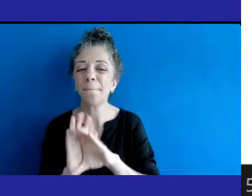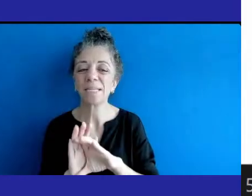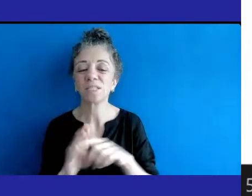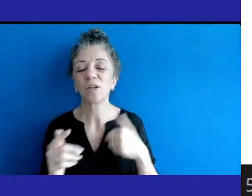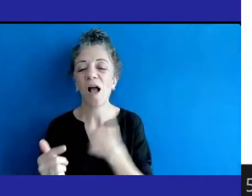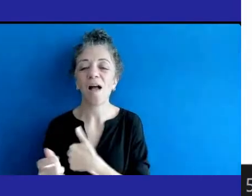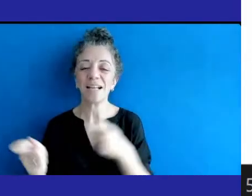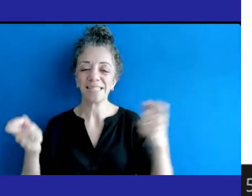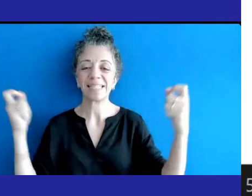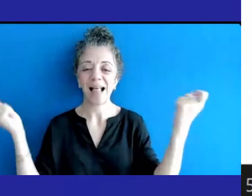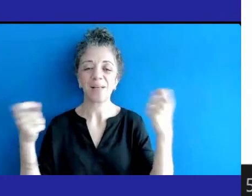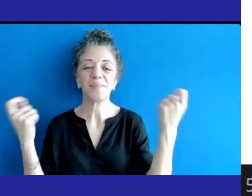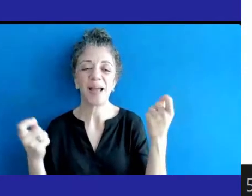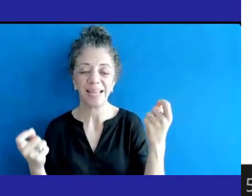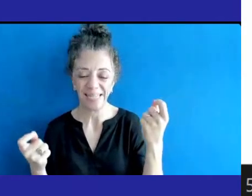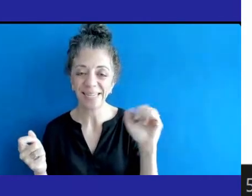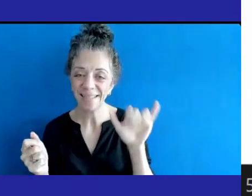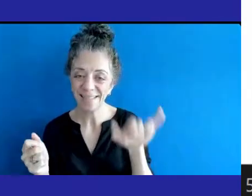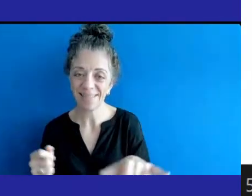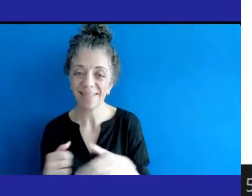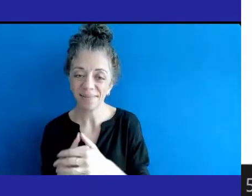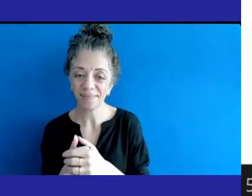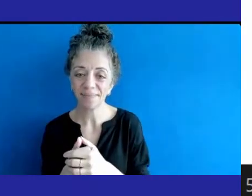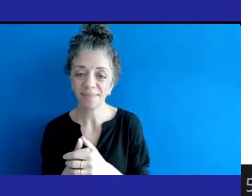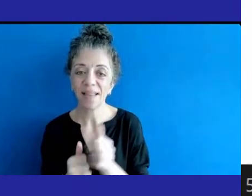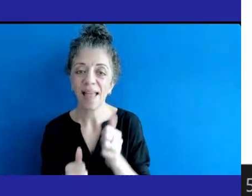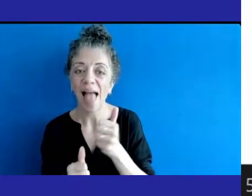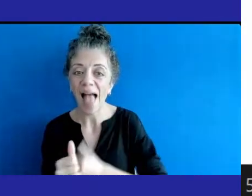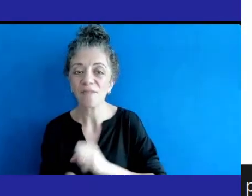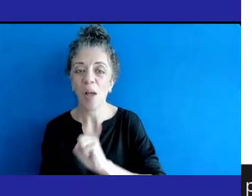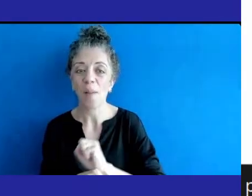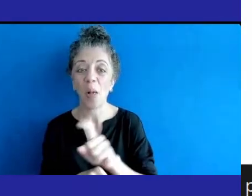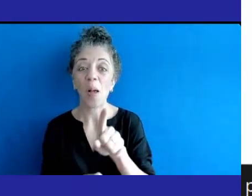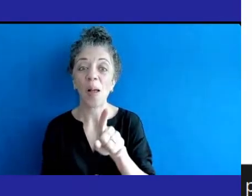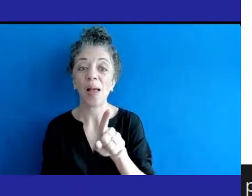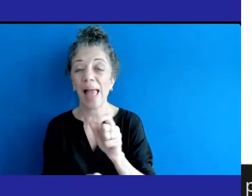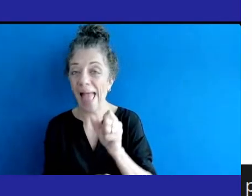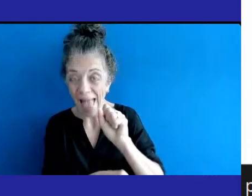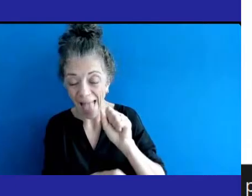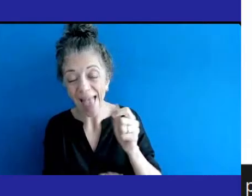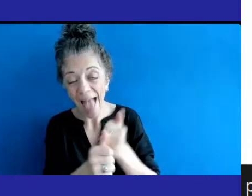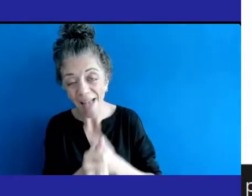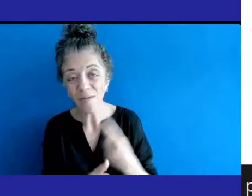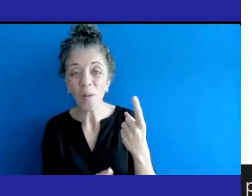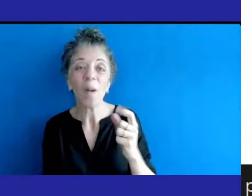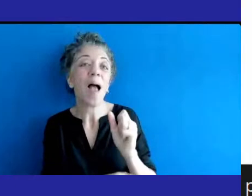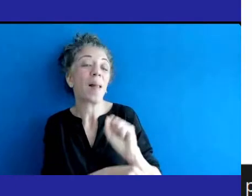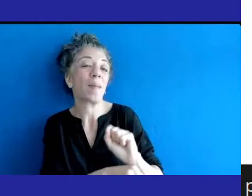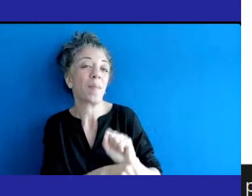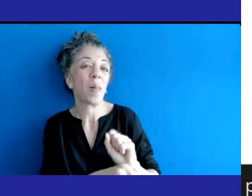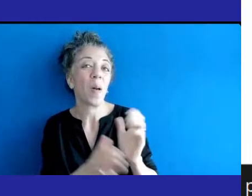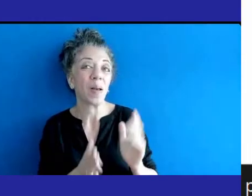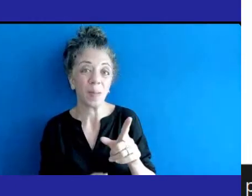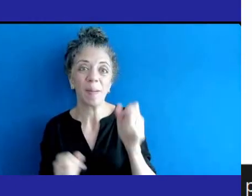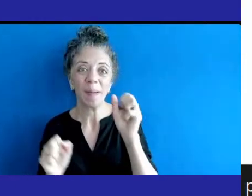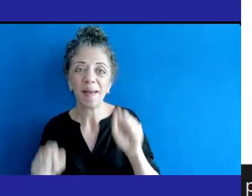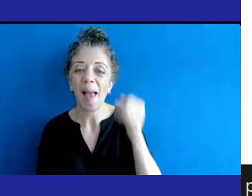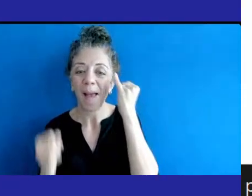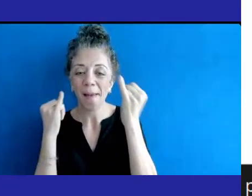every employee you can possibly imagine was in the room. So although it's a nursing designation, it's really a team effort. Next